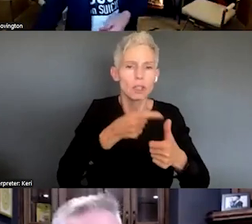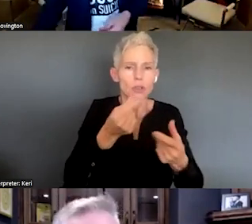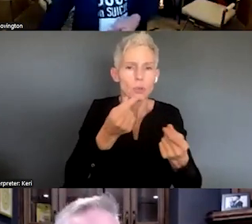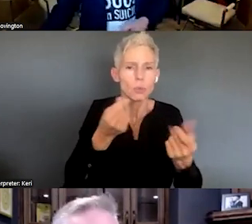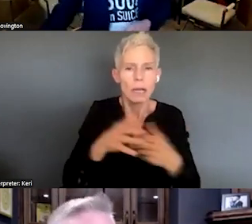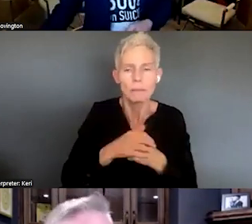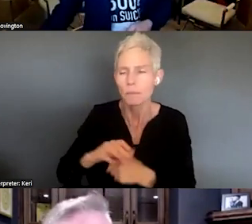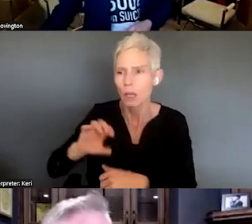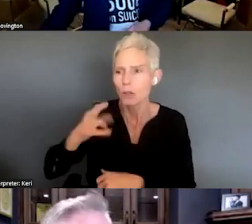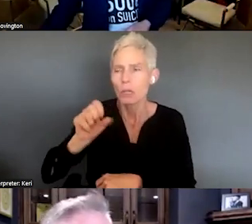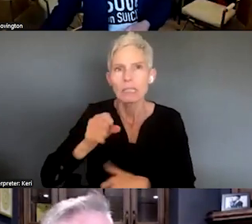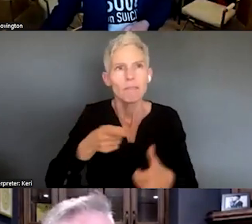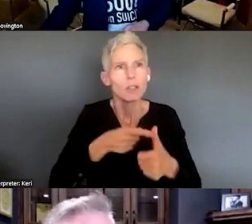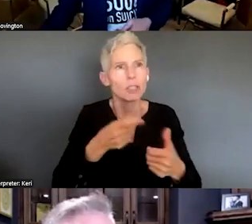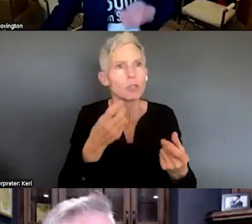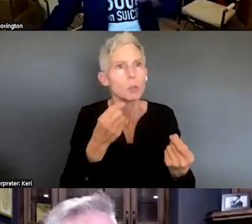First,